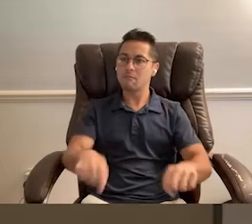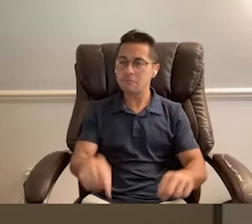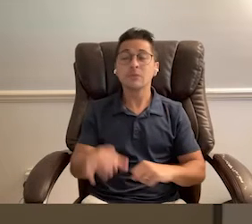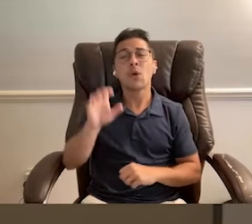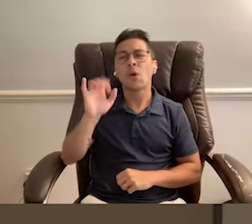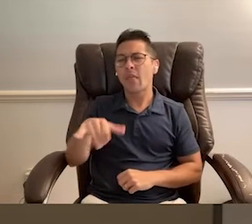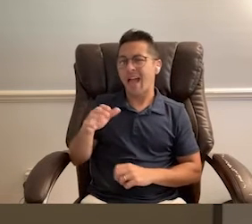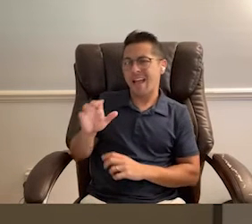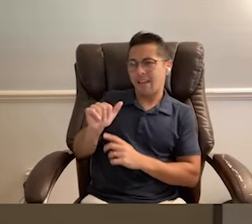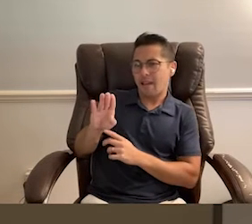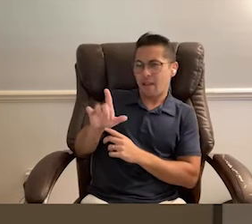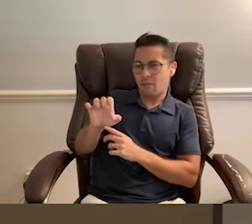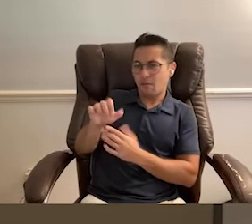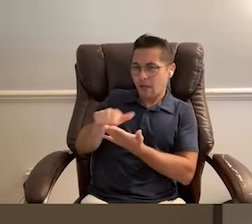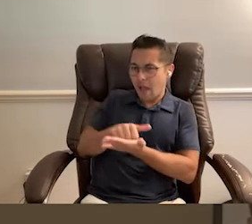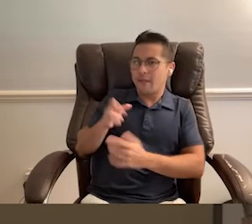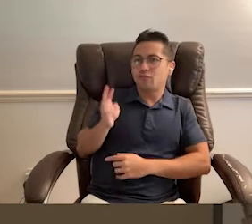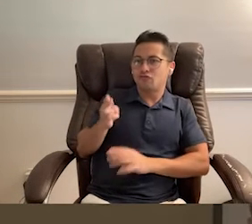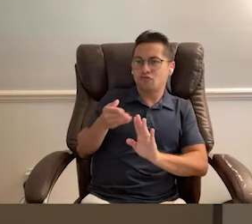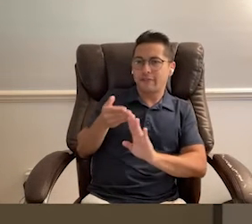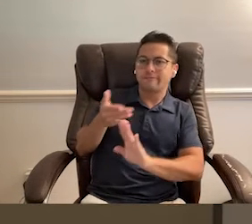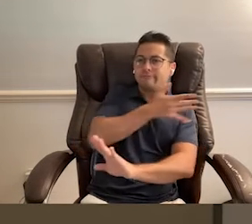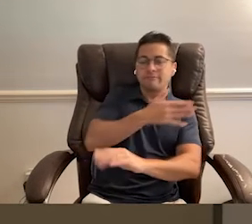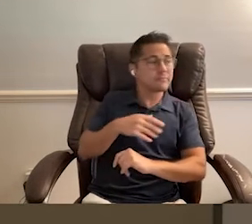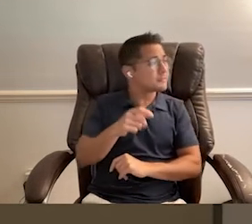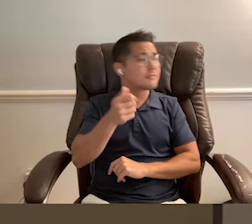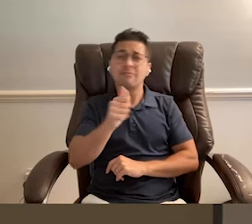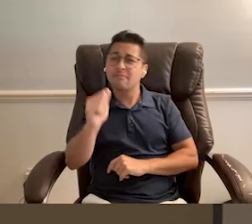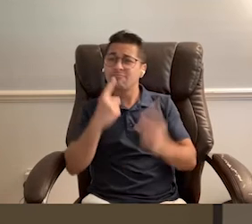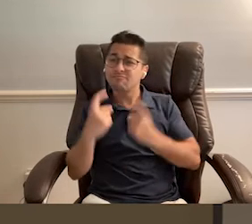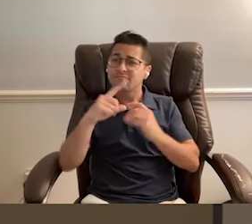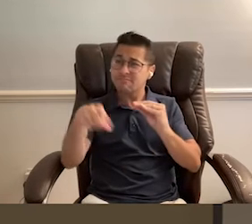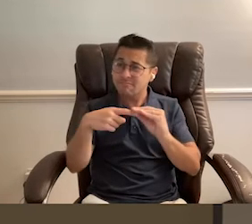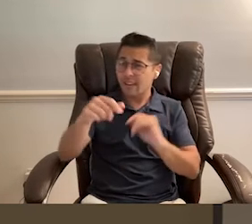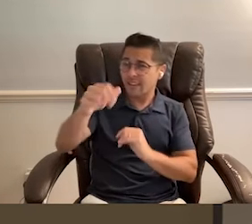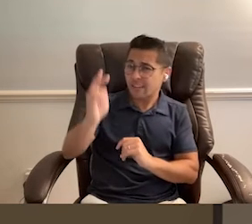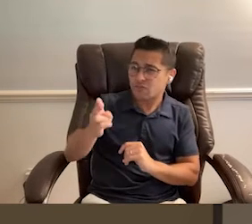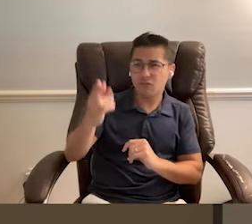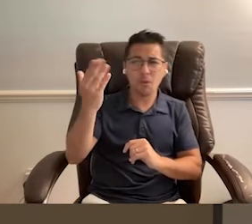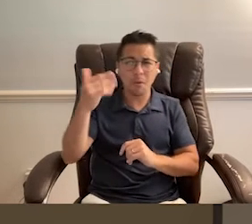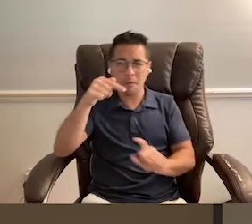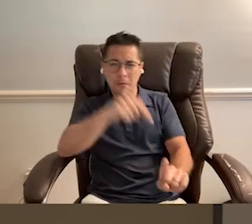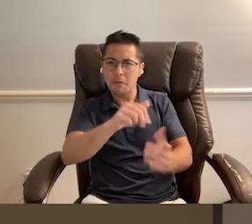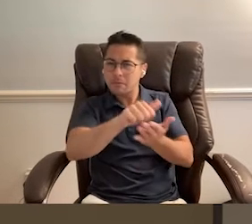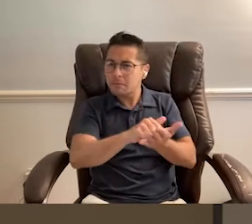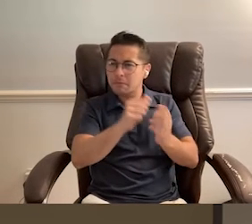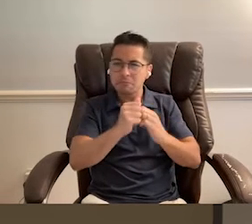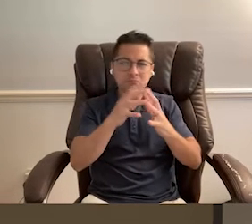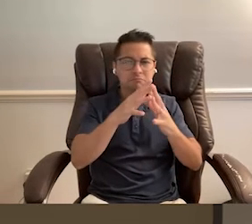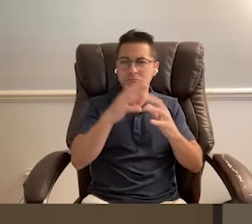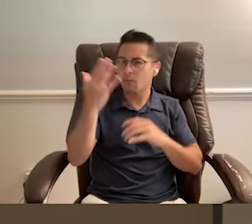accounts. Any questions on history? Why this account, why this program exists in the first place? All